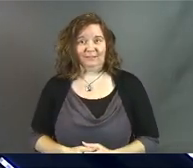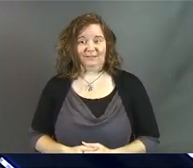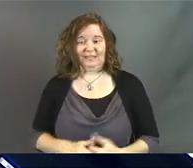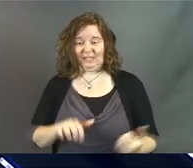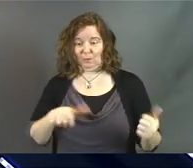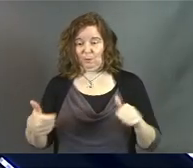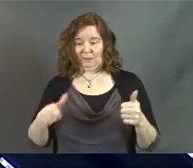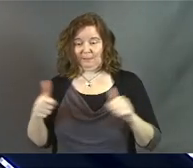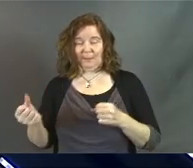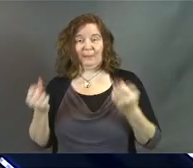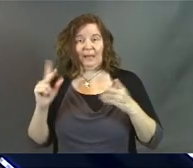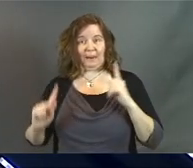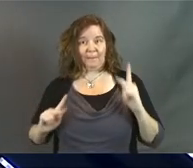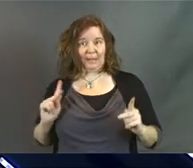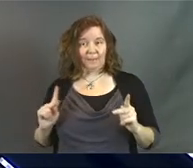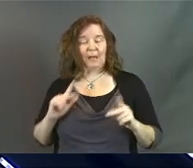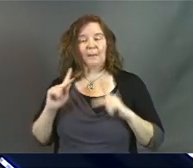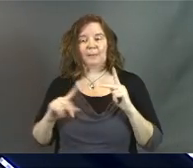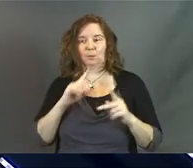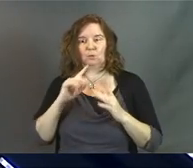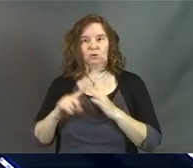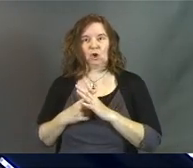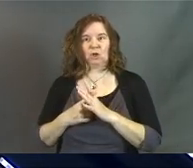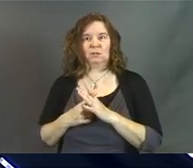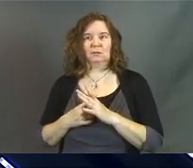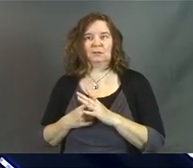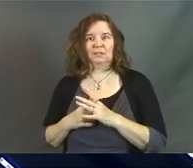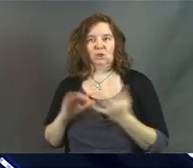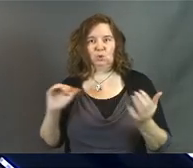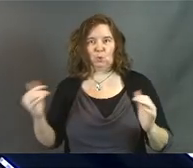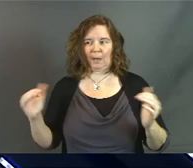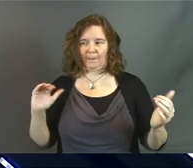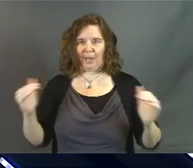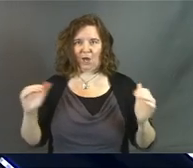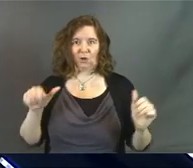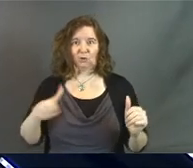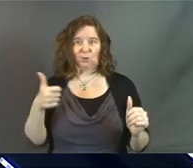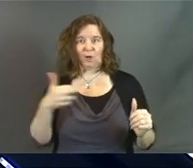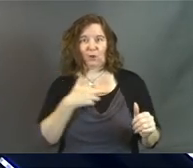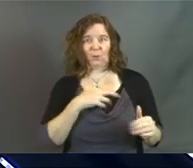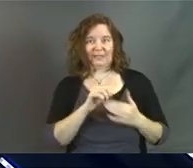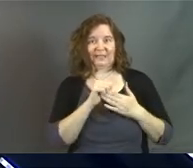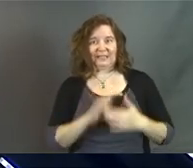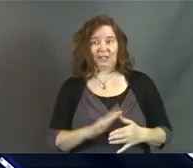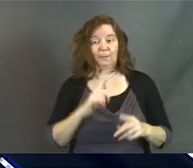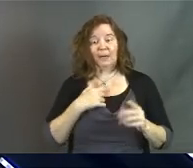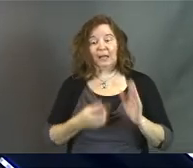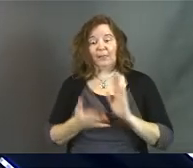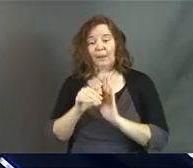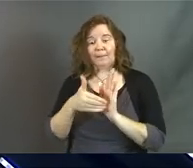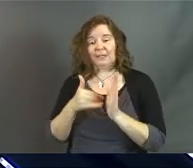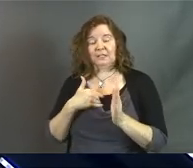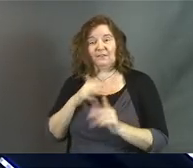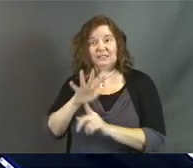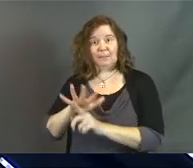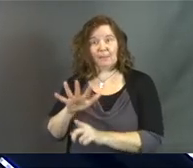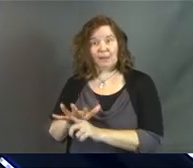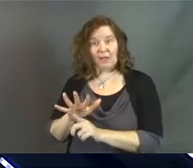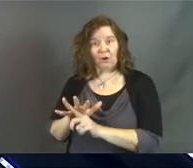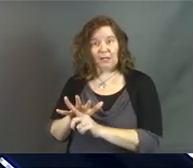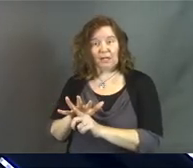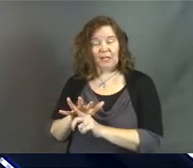was baptizing a lot of people, and people were starting to compare him to other religious leaders. But in the midst of this